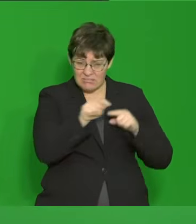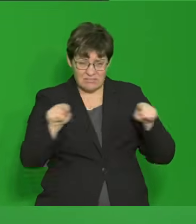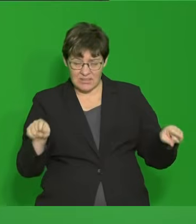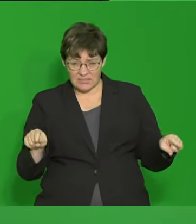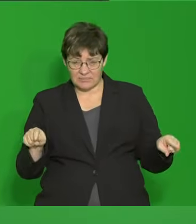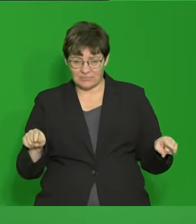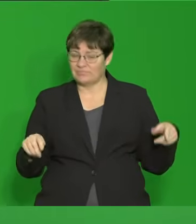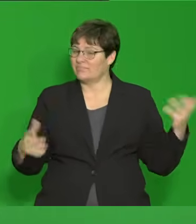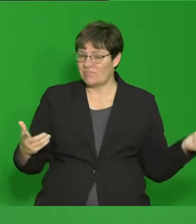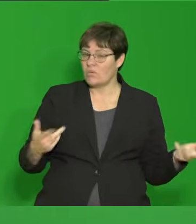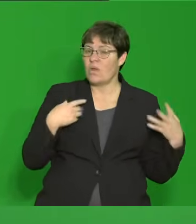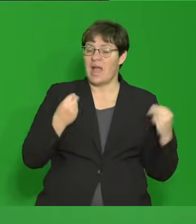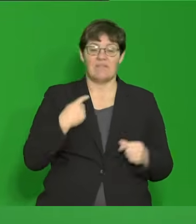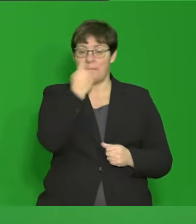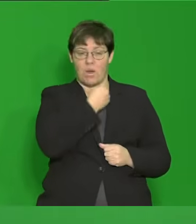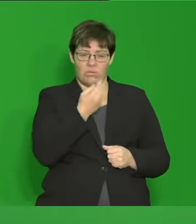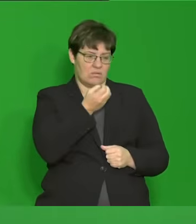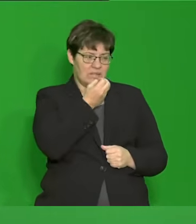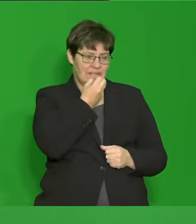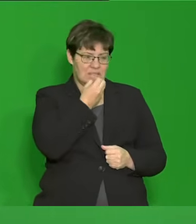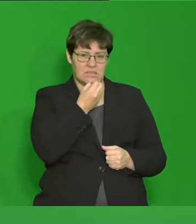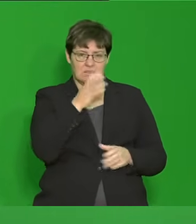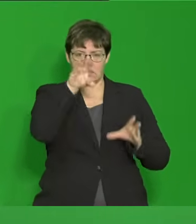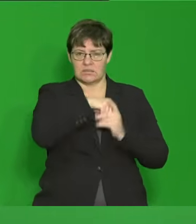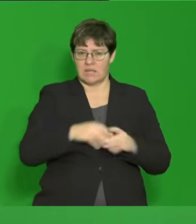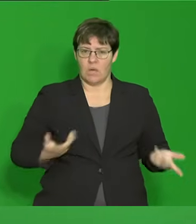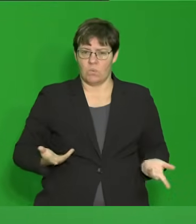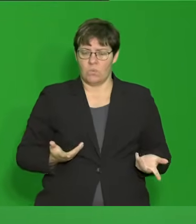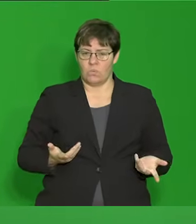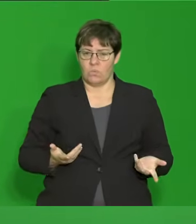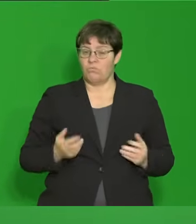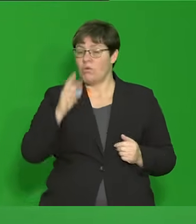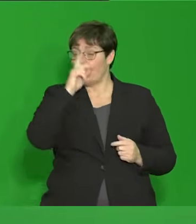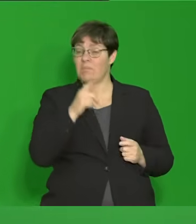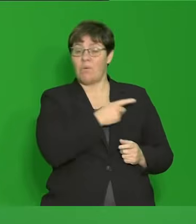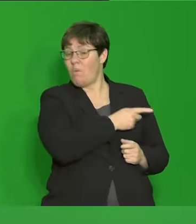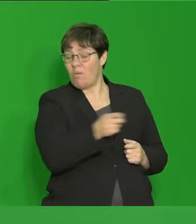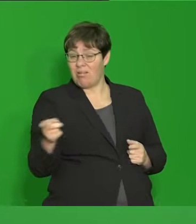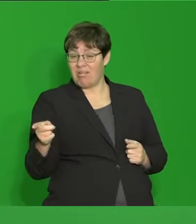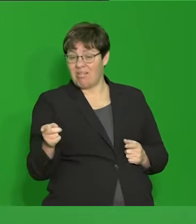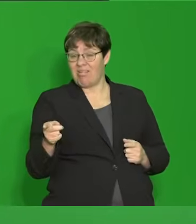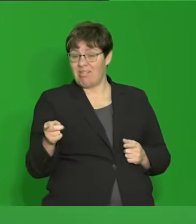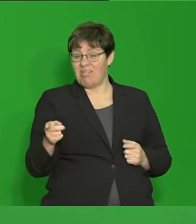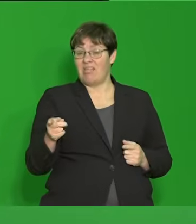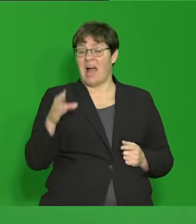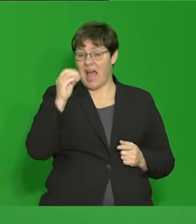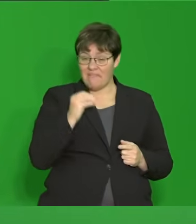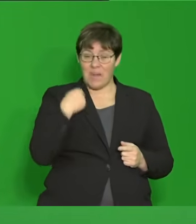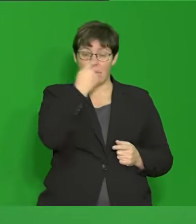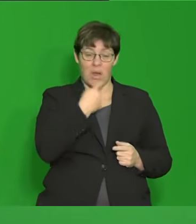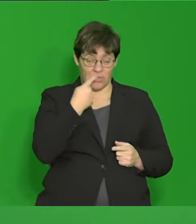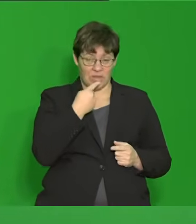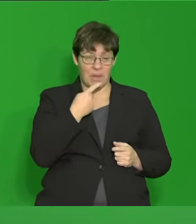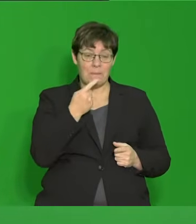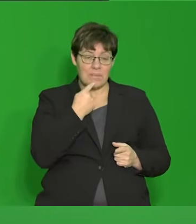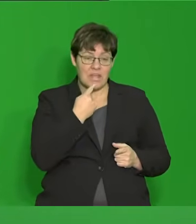Well, if you don't have a mouth, how do you consume food? Well, let's remember that not every organism has a mouth through